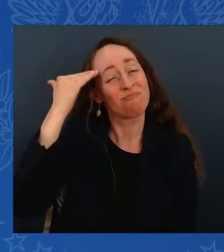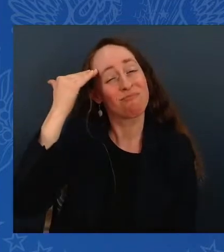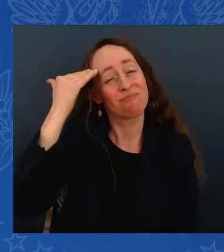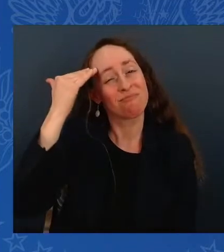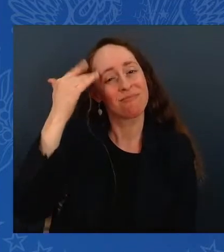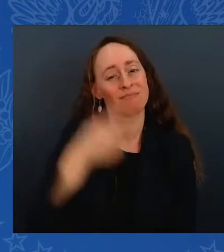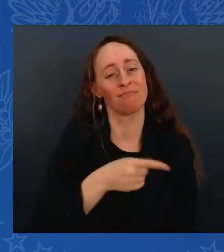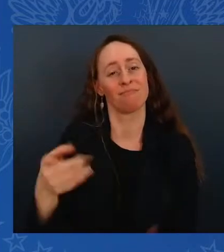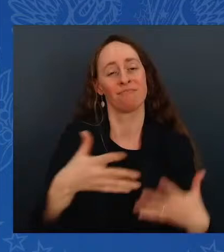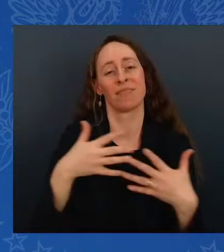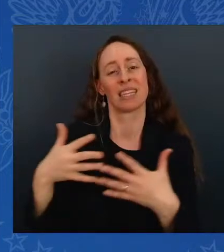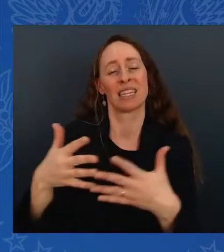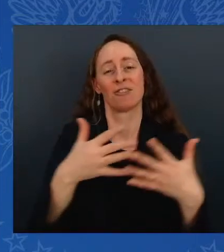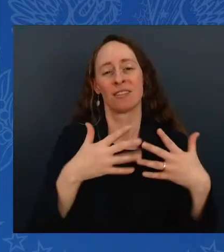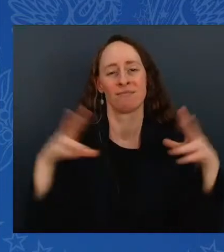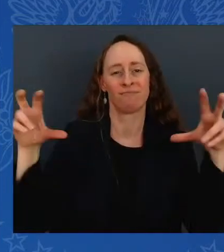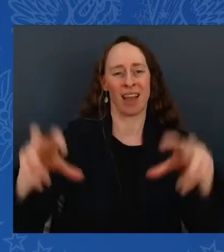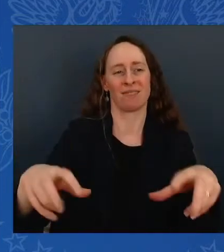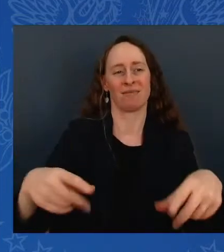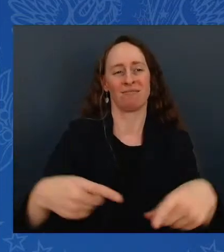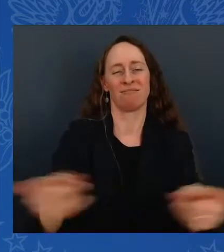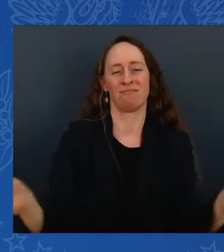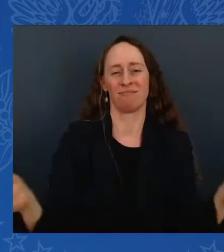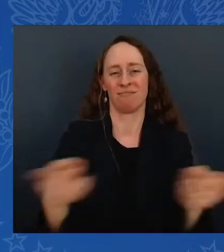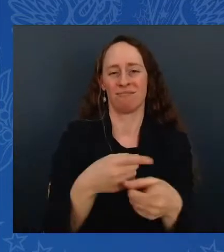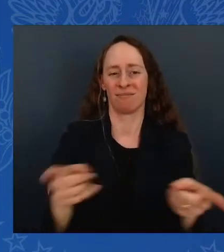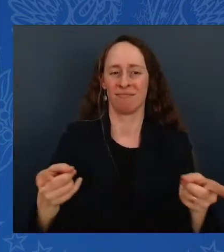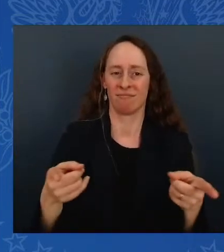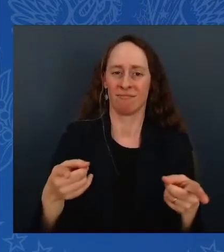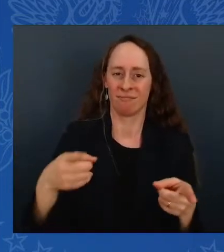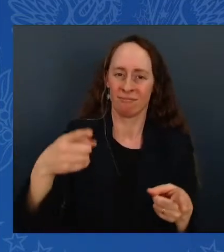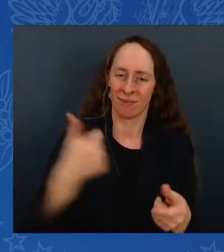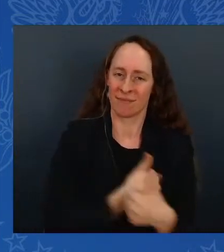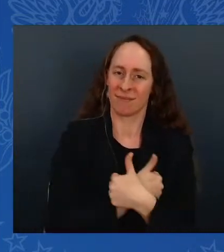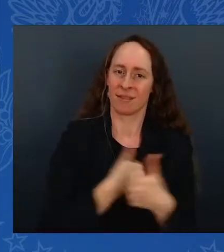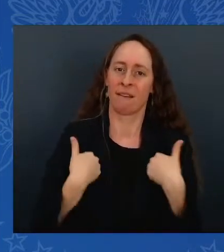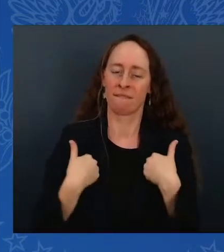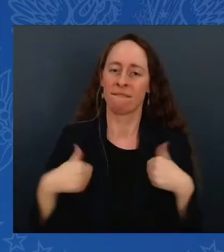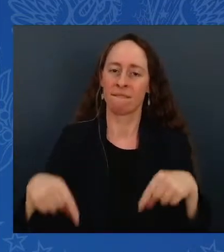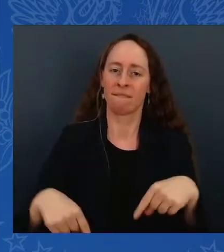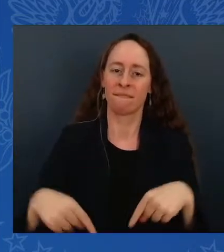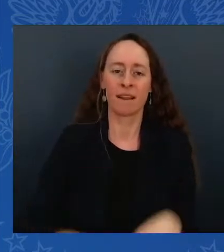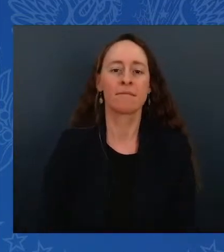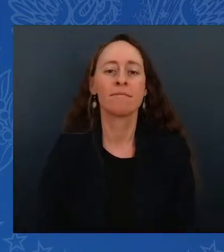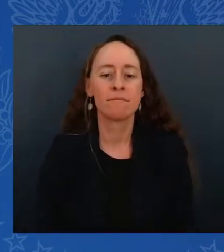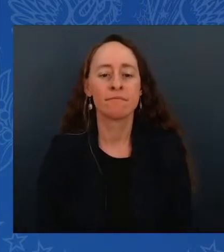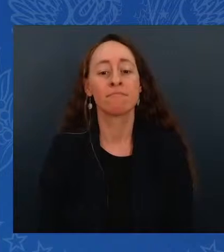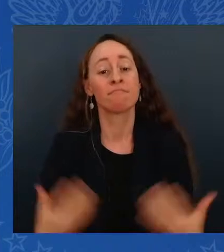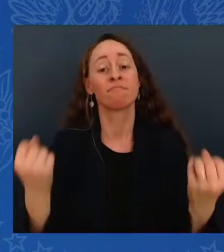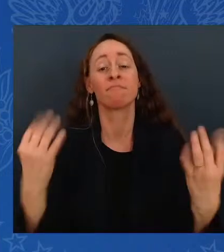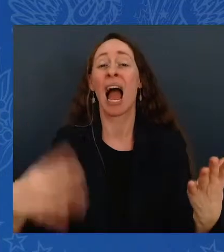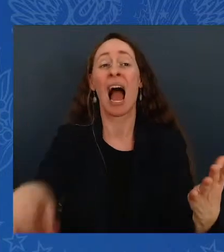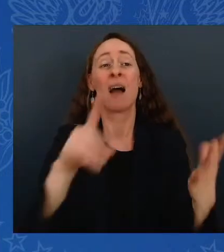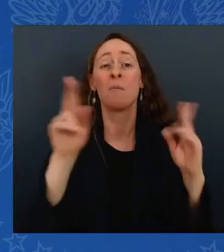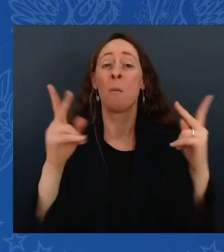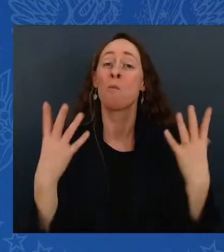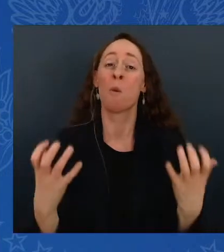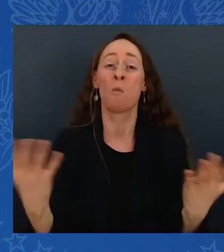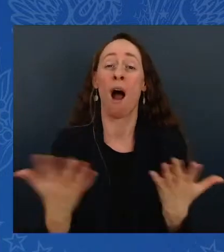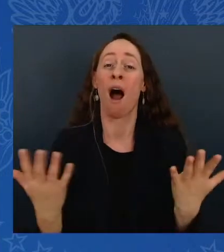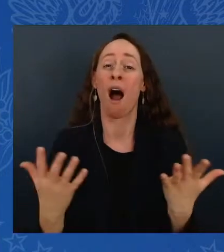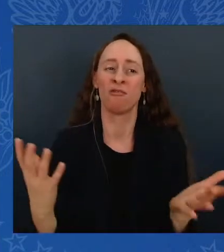the truth. Give the American people half a chance. They have never, ever, ever, ever, ever let the country